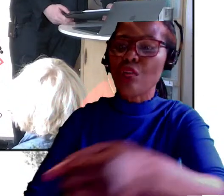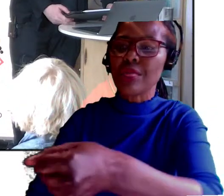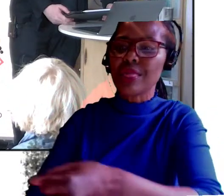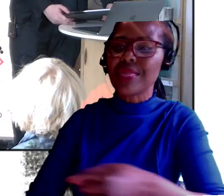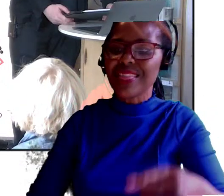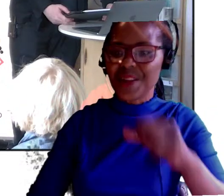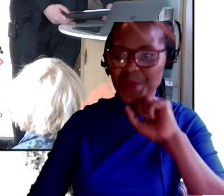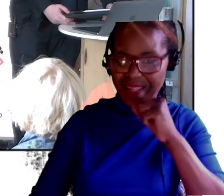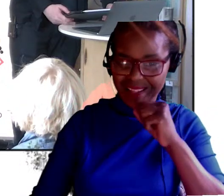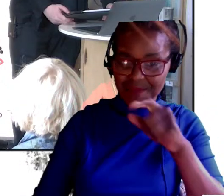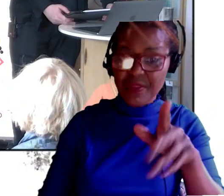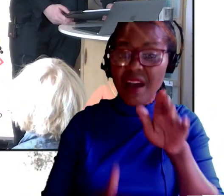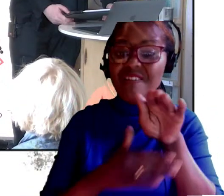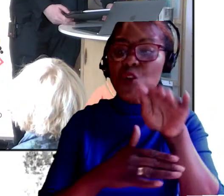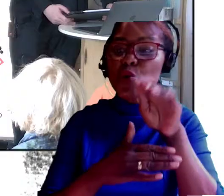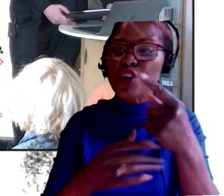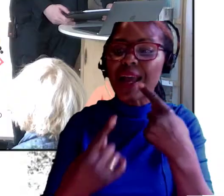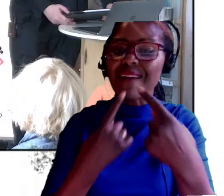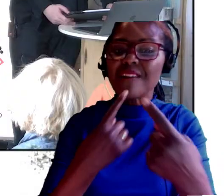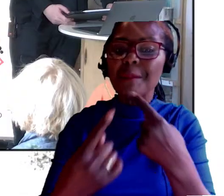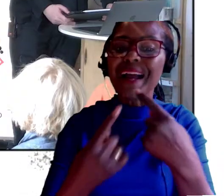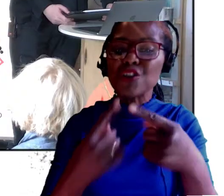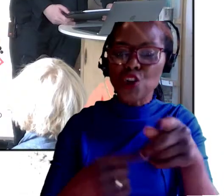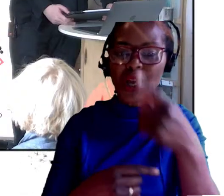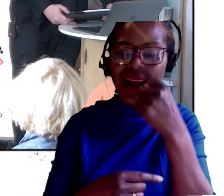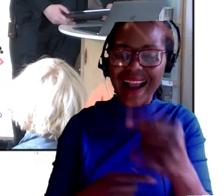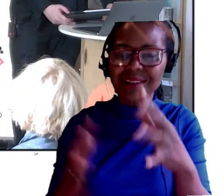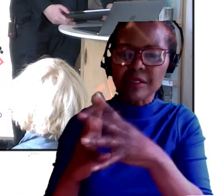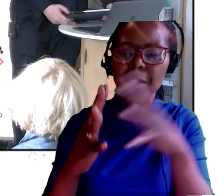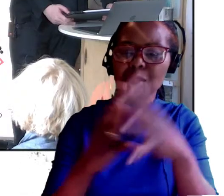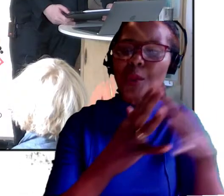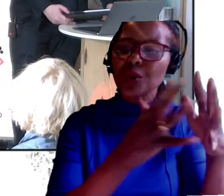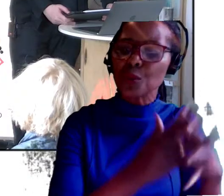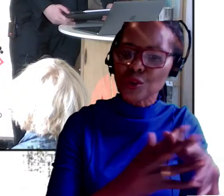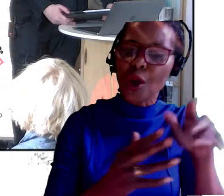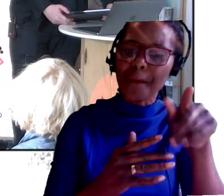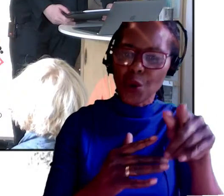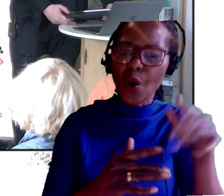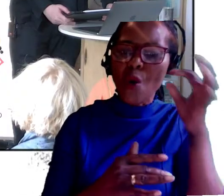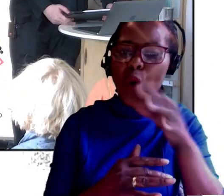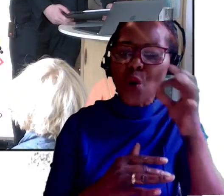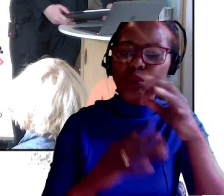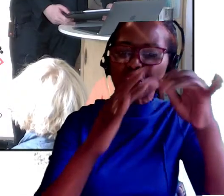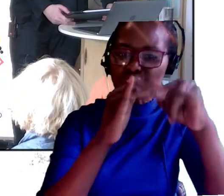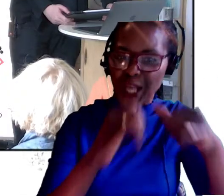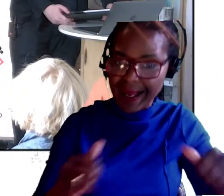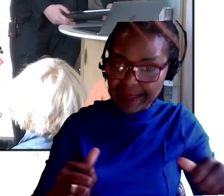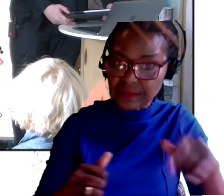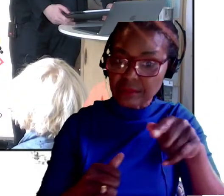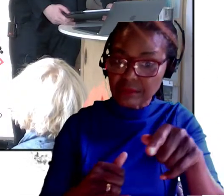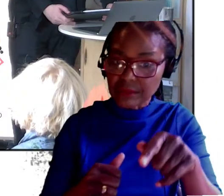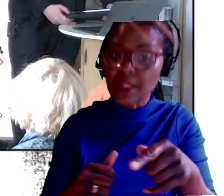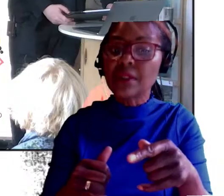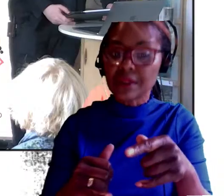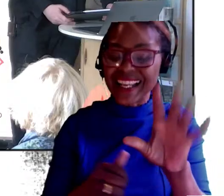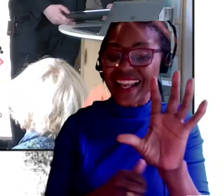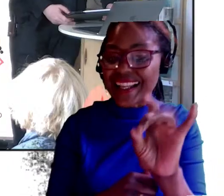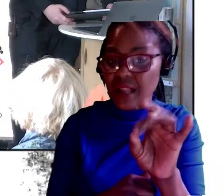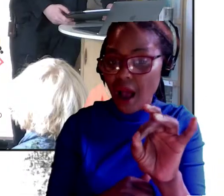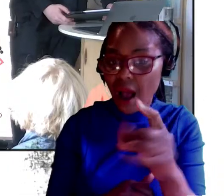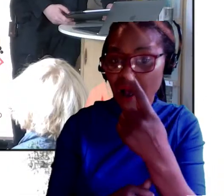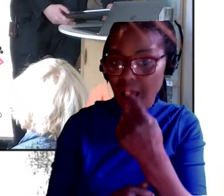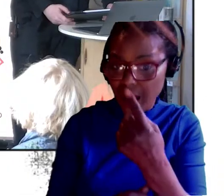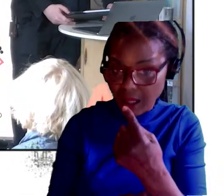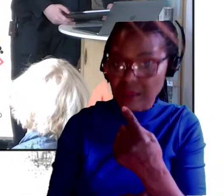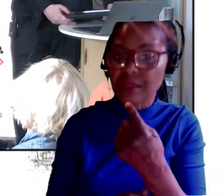to watershed.co.uk/studio, at Pervasive Media Studio at mastodon.social on Mastodon, at pmstudiouk.bsky.social